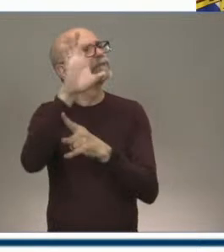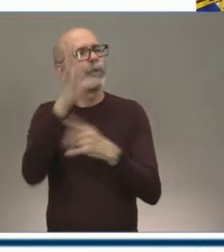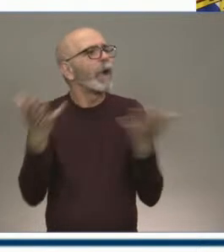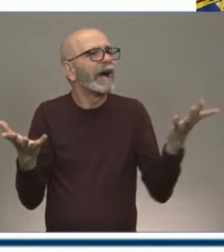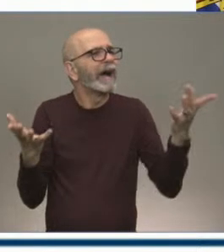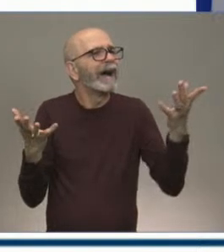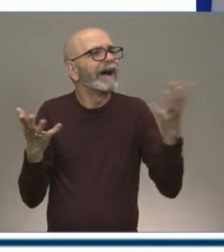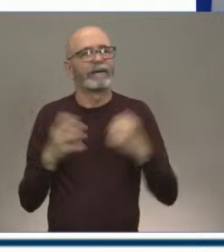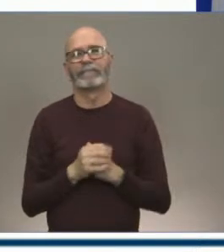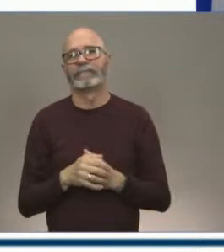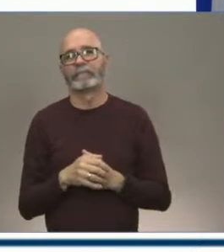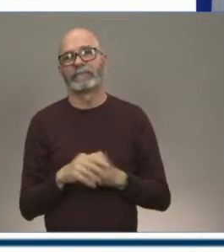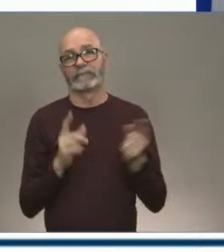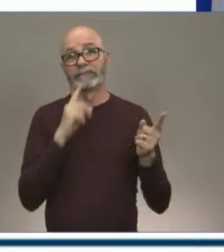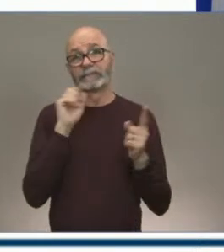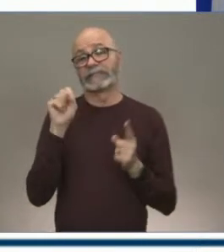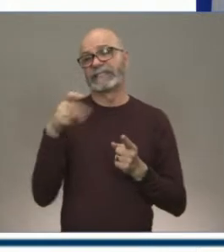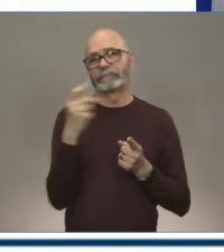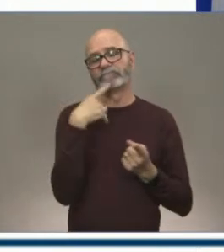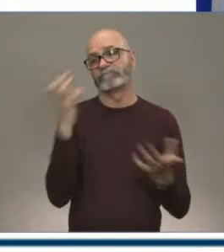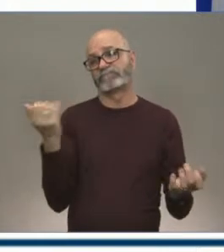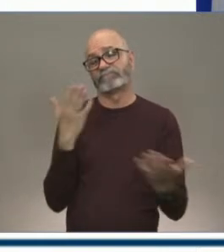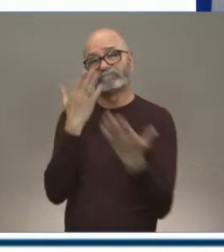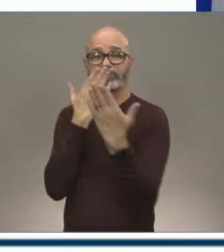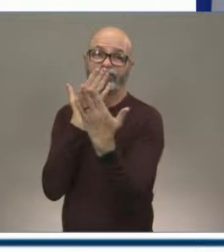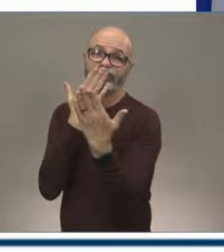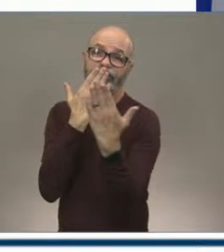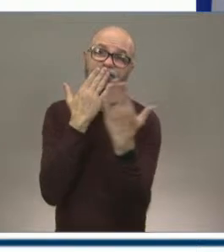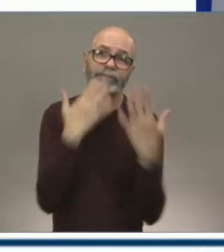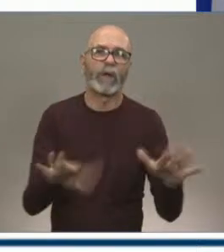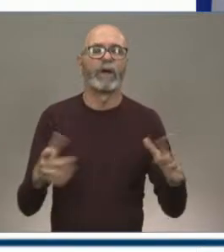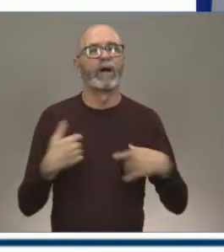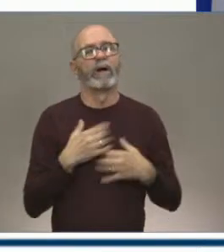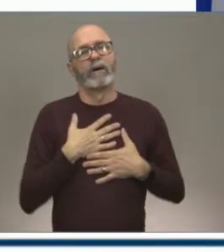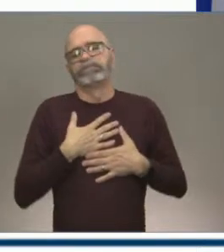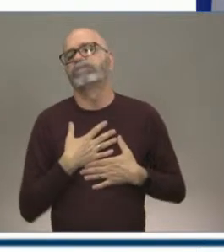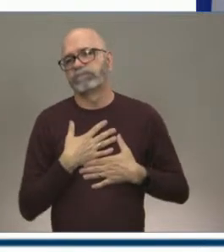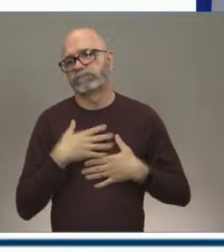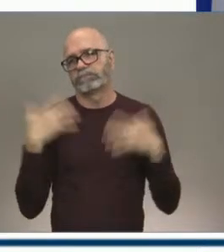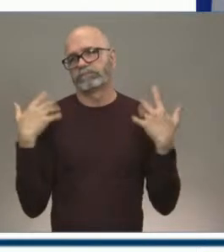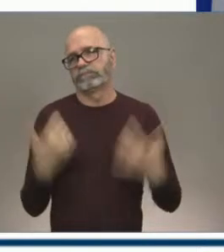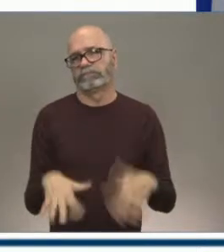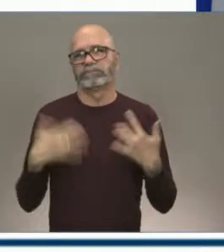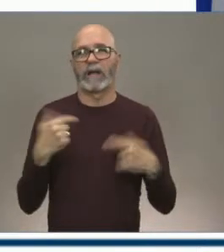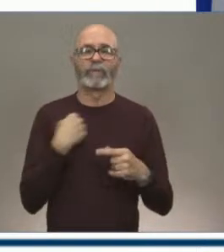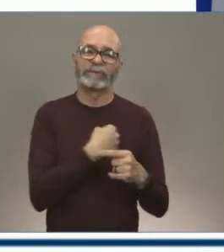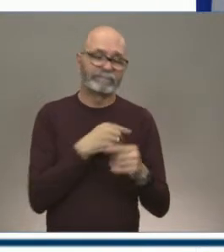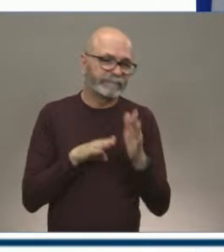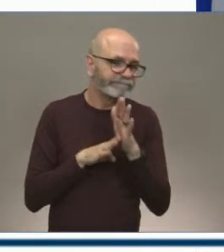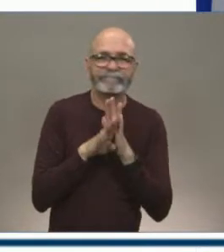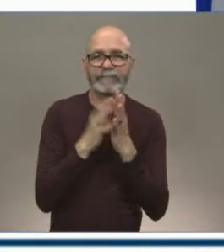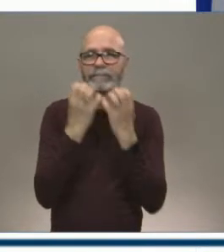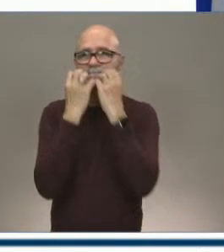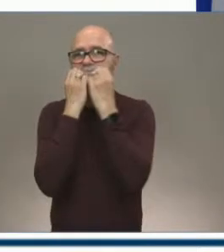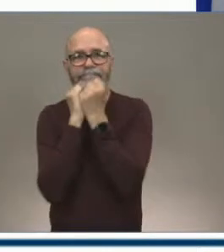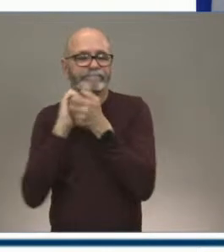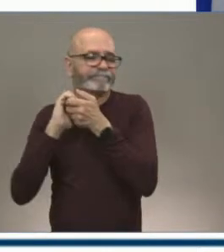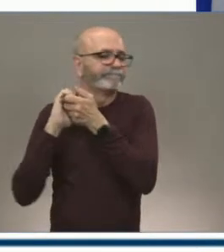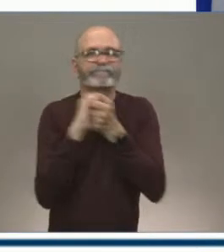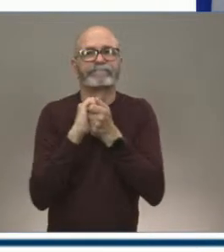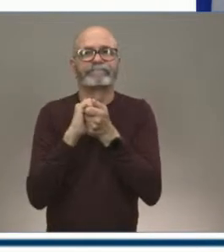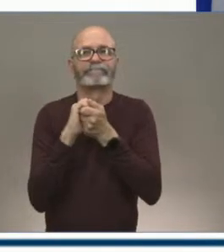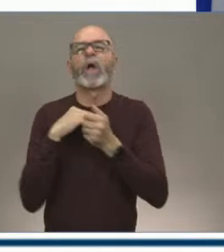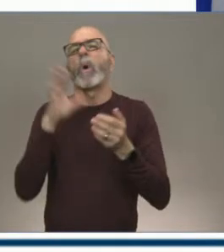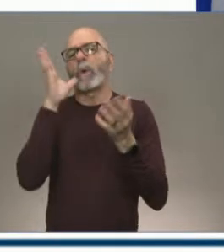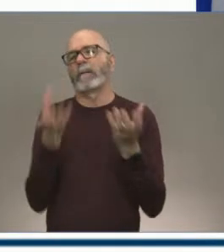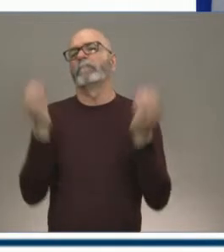lot of gratitude. I'm grateful for the friendships that I have developed. I'll speak more about Dr. Strang later.